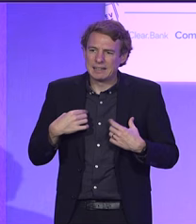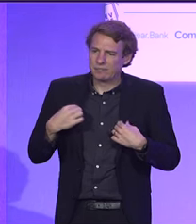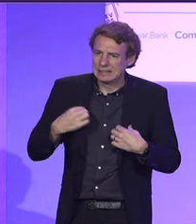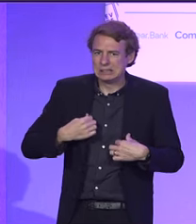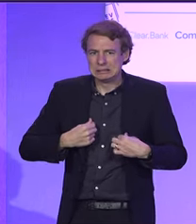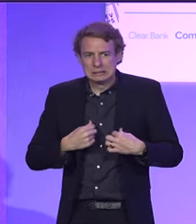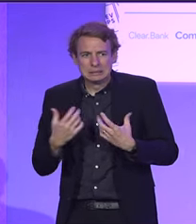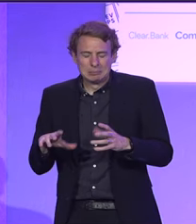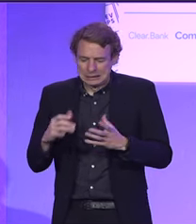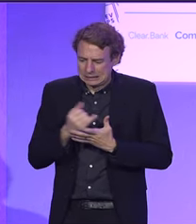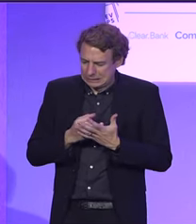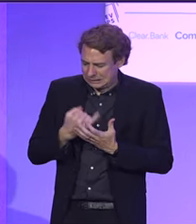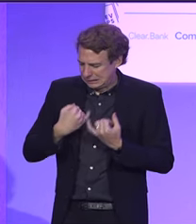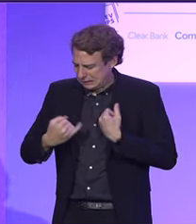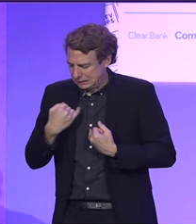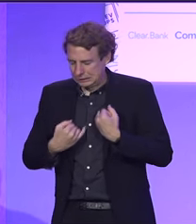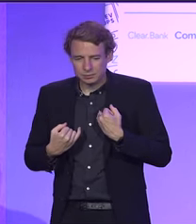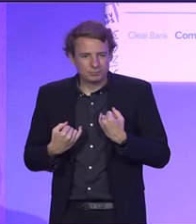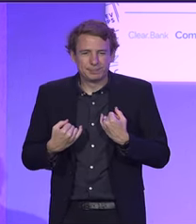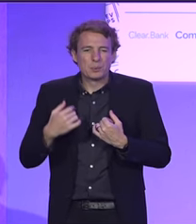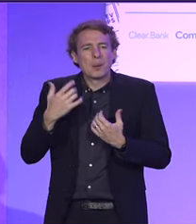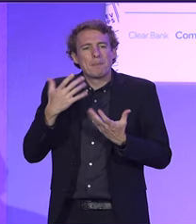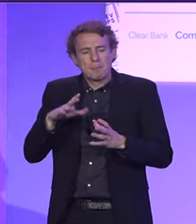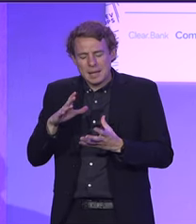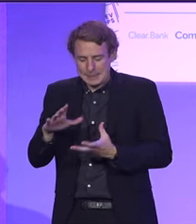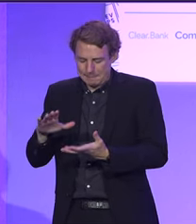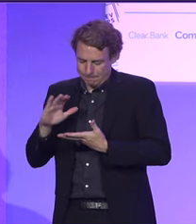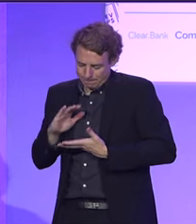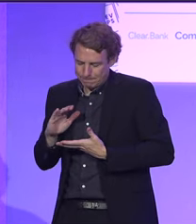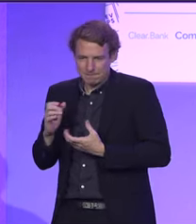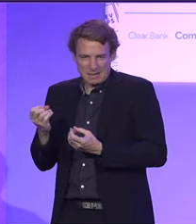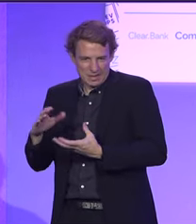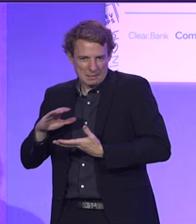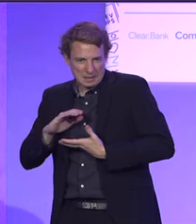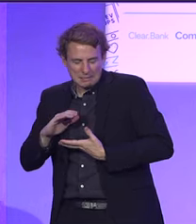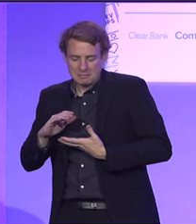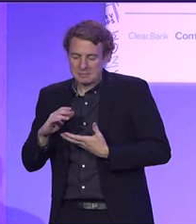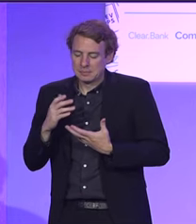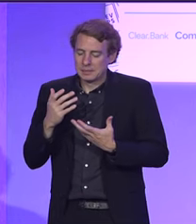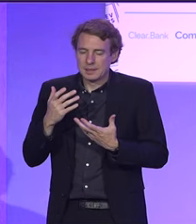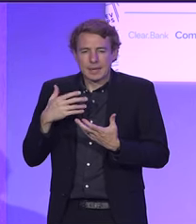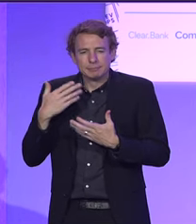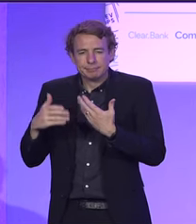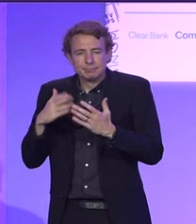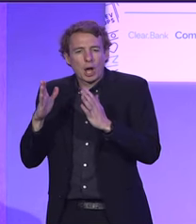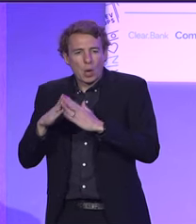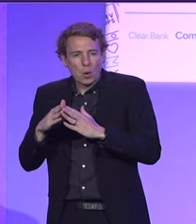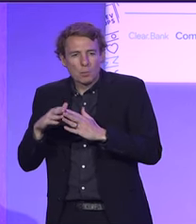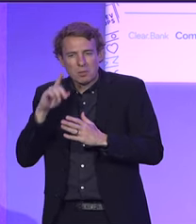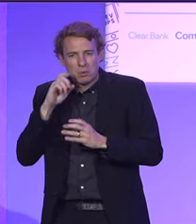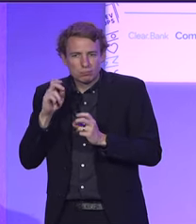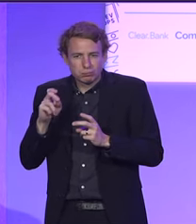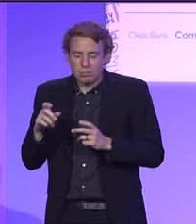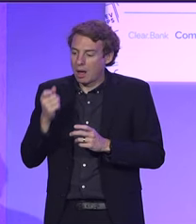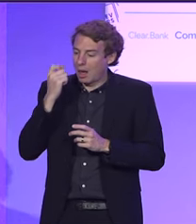it again. I then went and asked people, well, how do I fix that? And someone gave me the idea of holding something in my hand. So now I have a clicker, and so that's what I